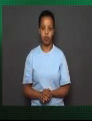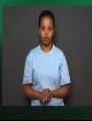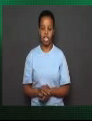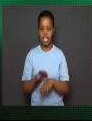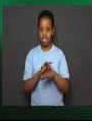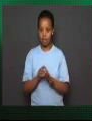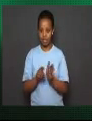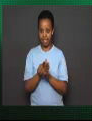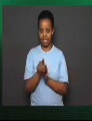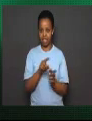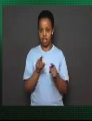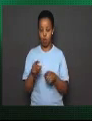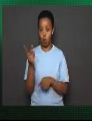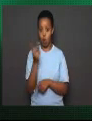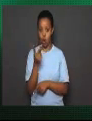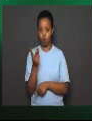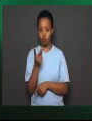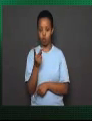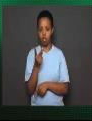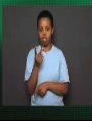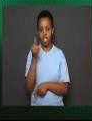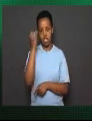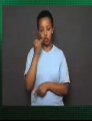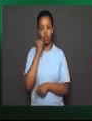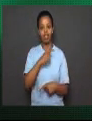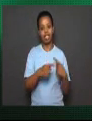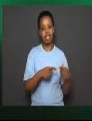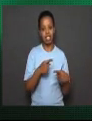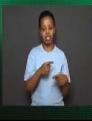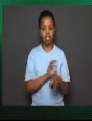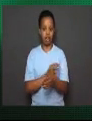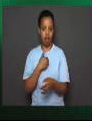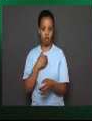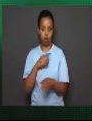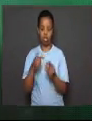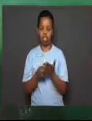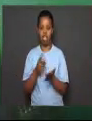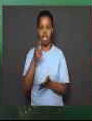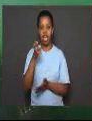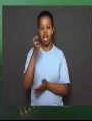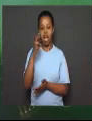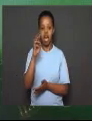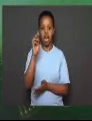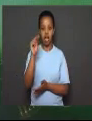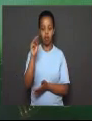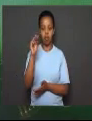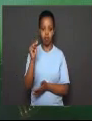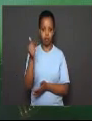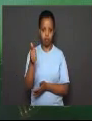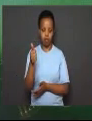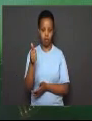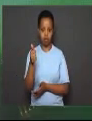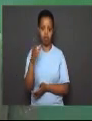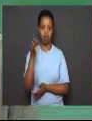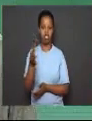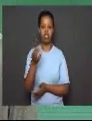Earthworms have both sets of genitals, so they are hermaphroditic. Good work,